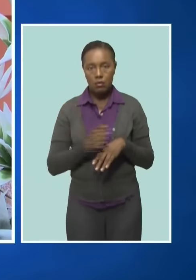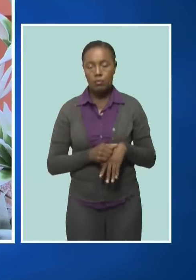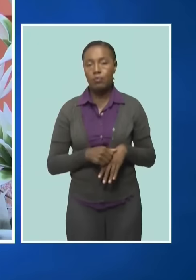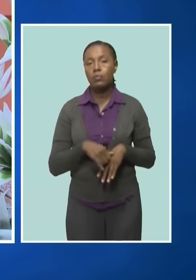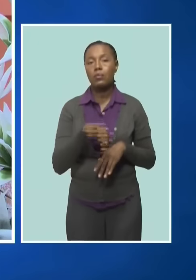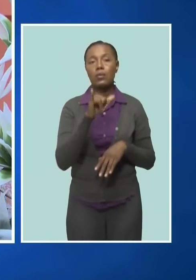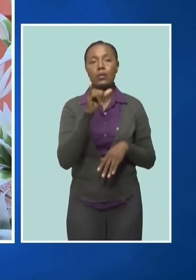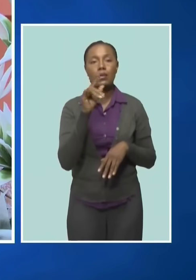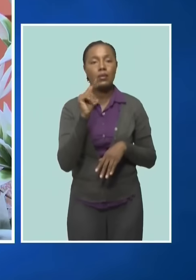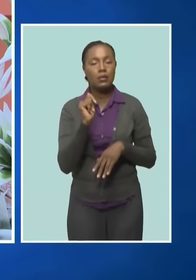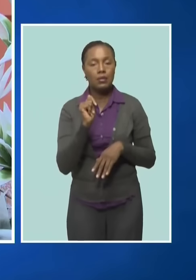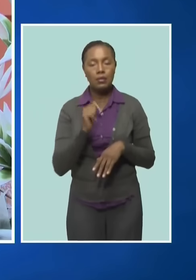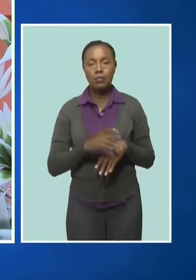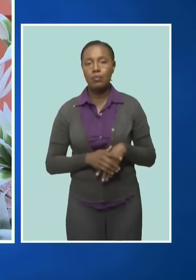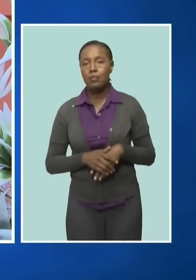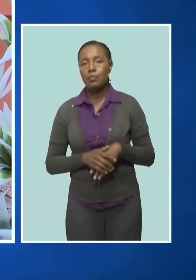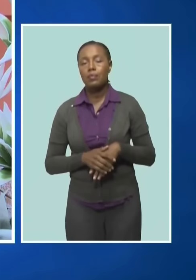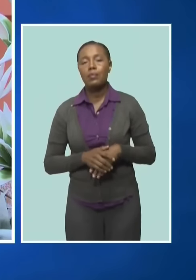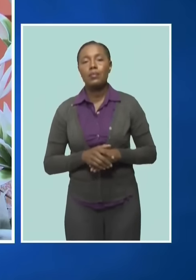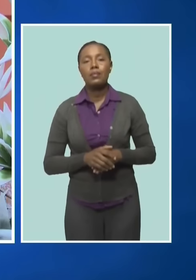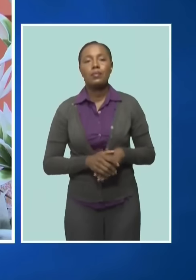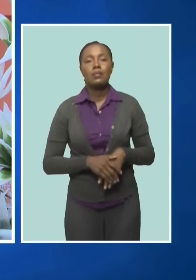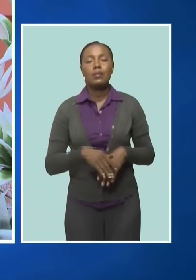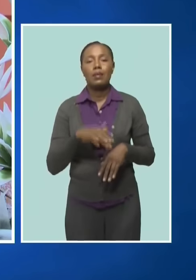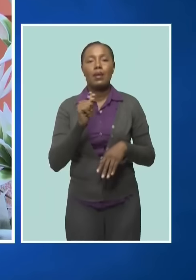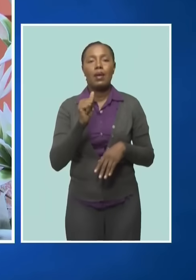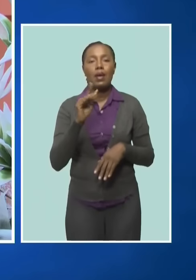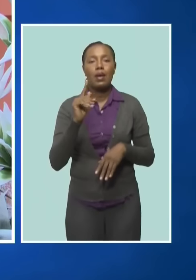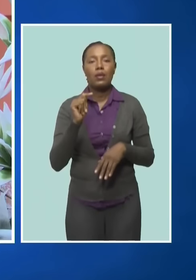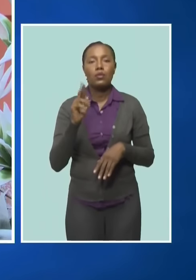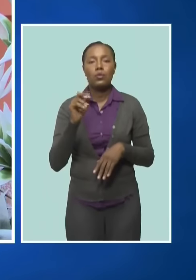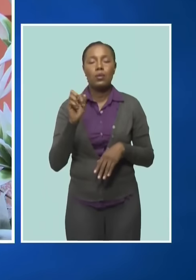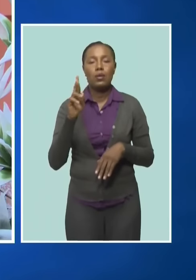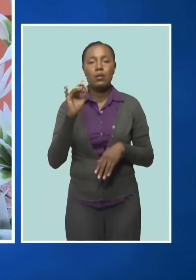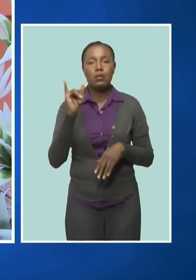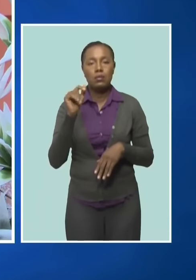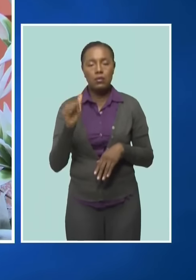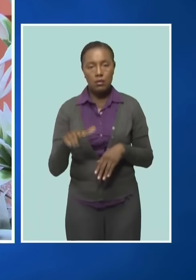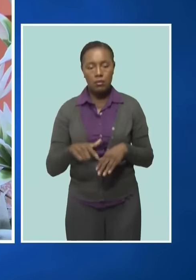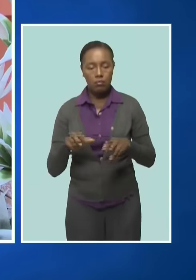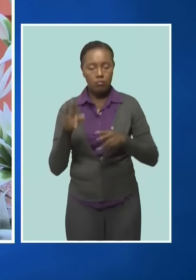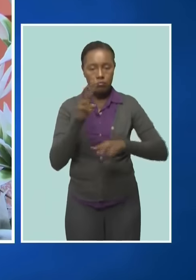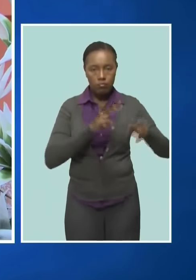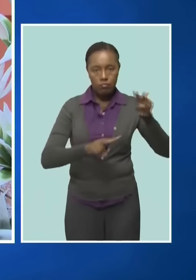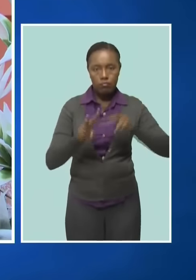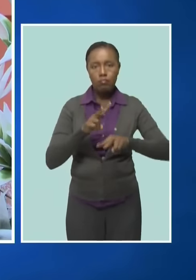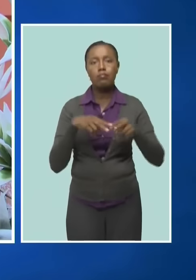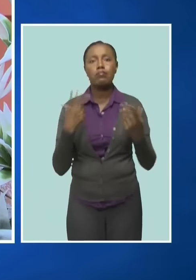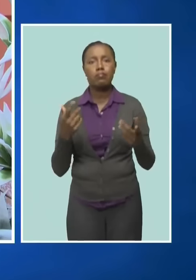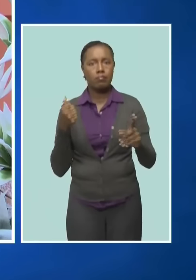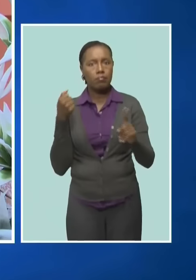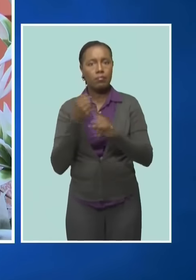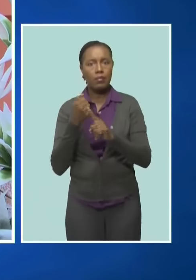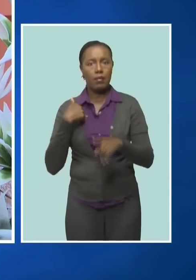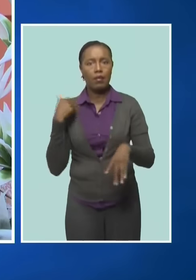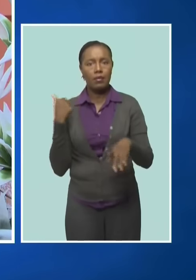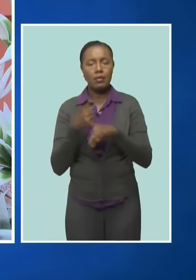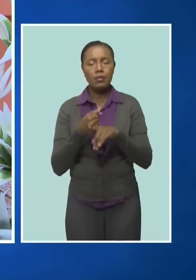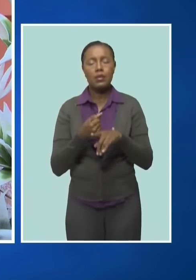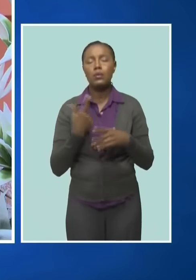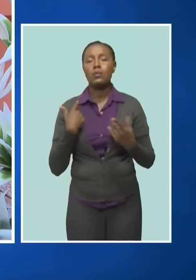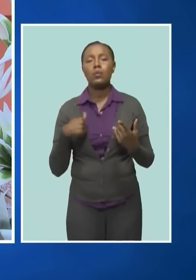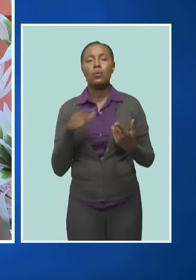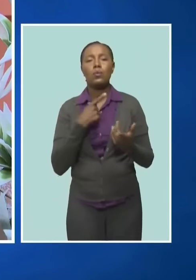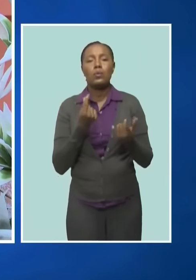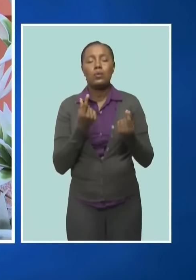IT components, actuarial assessment, these things have an impact. And therefore, what we're doing